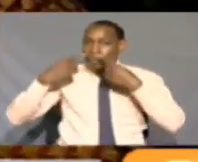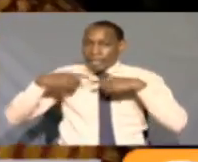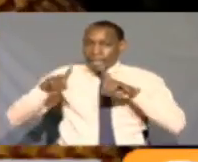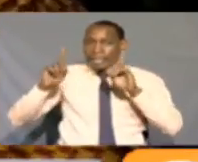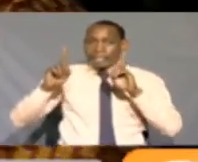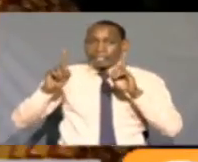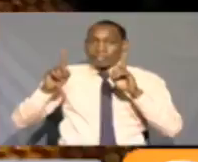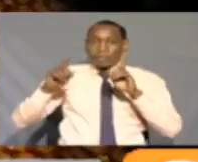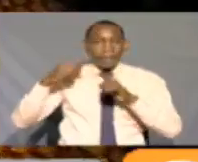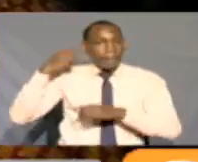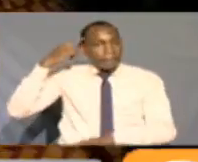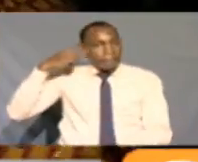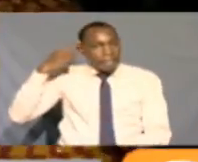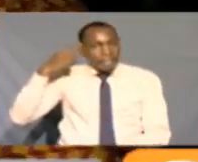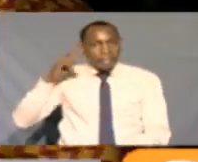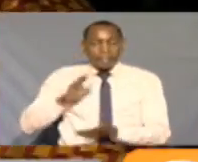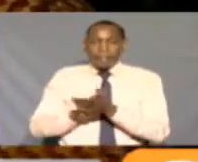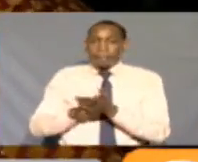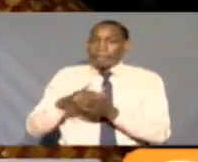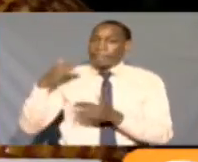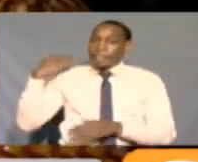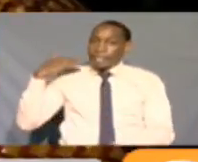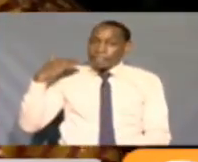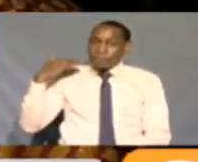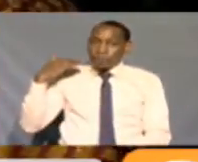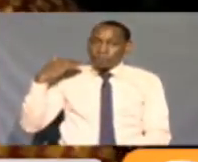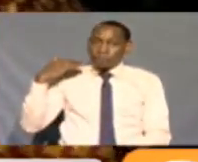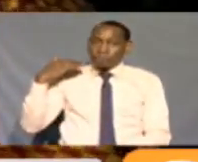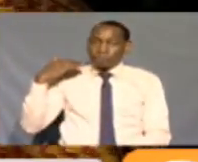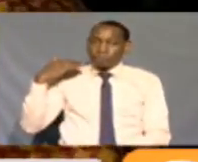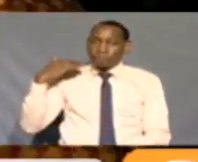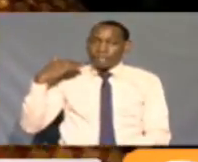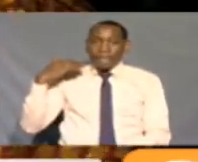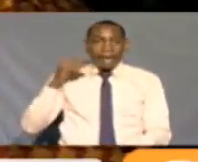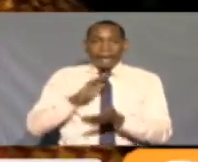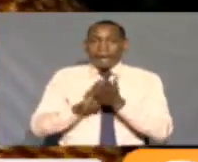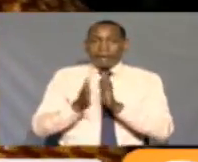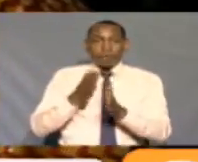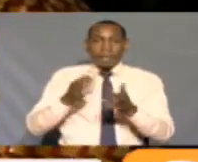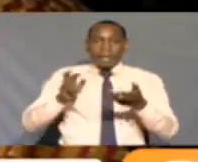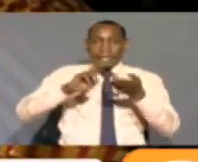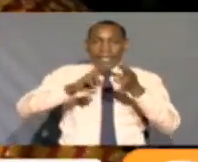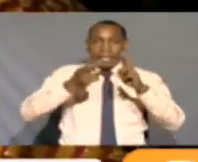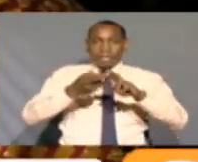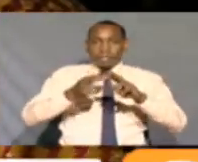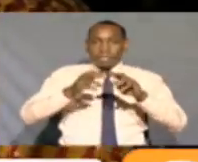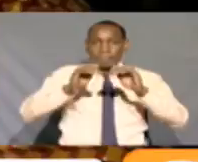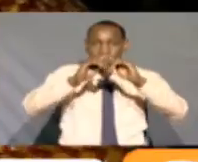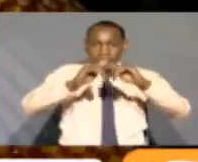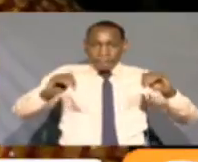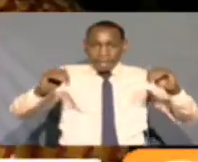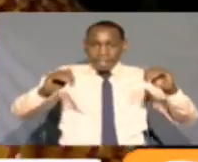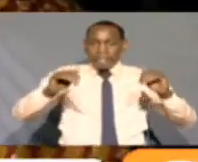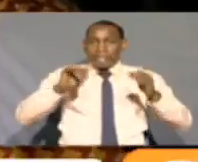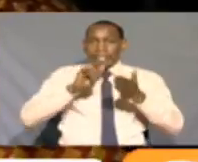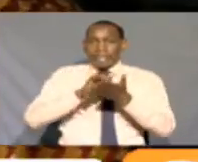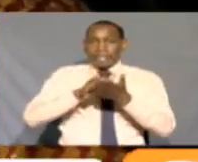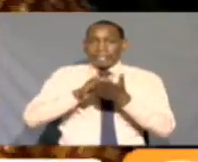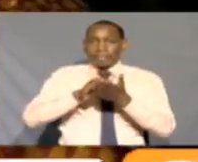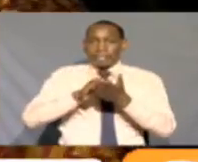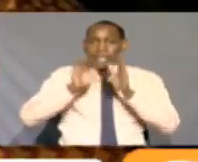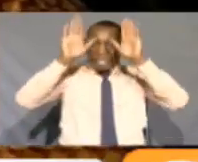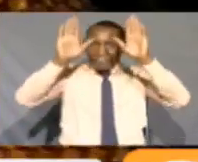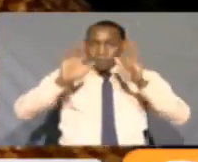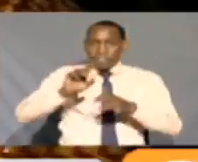declared either insane or criminally culpable, there is no way that this relationship can be broken up. And I think this is the central